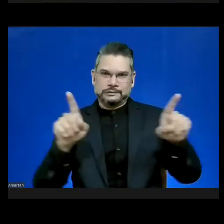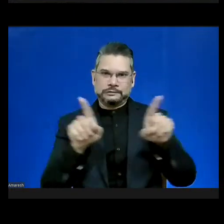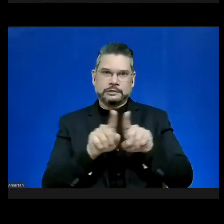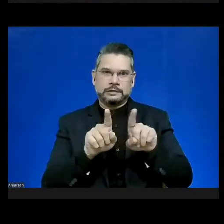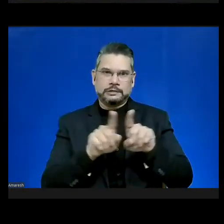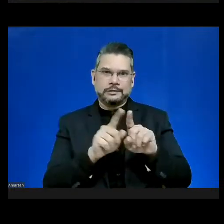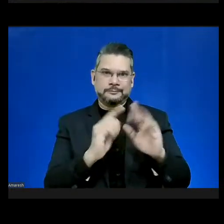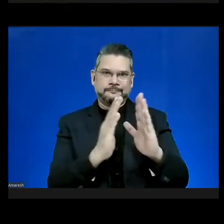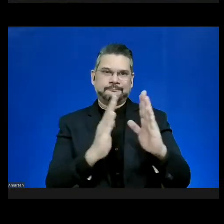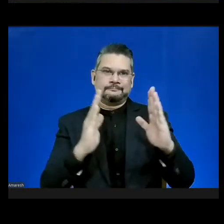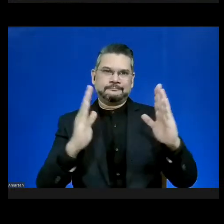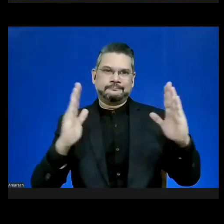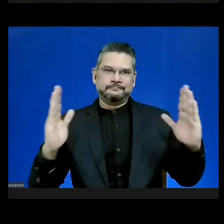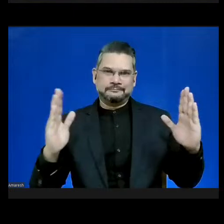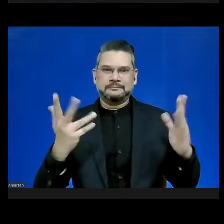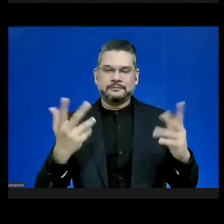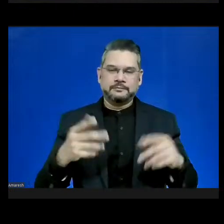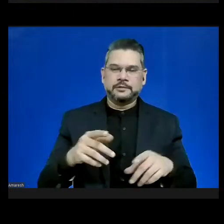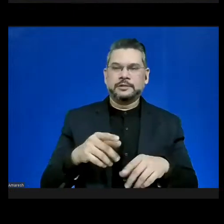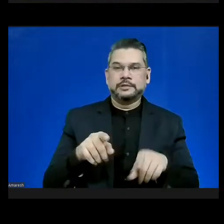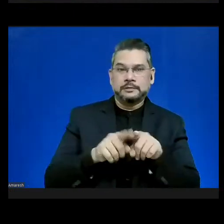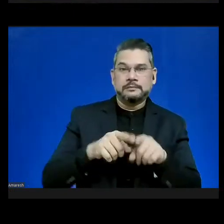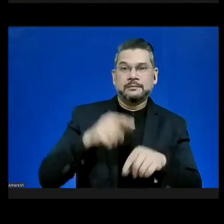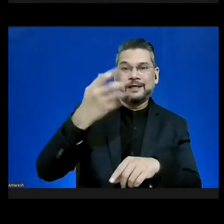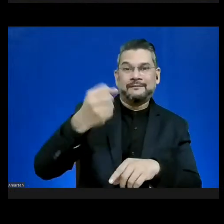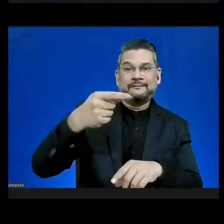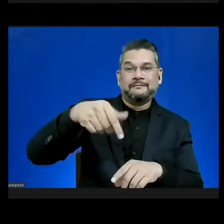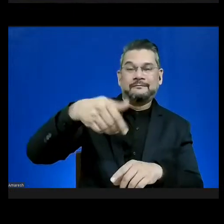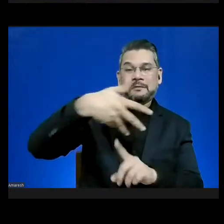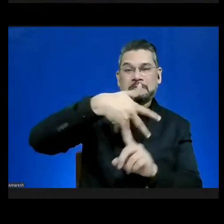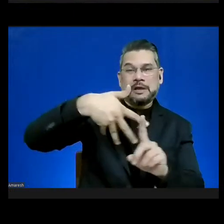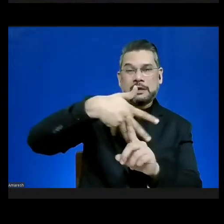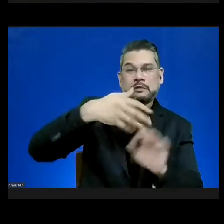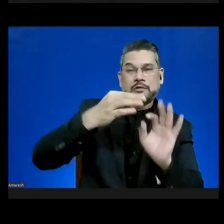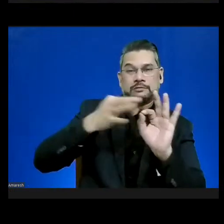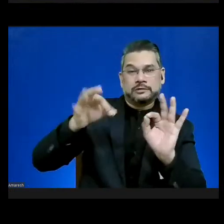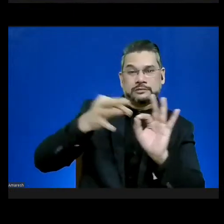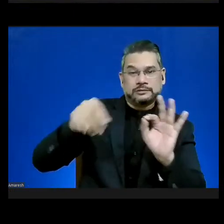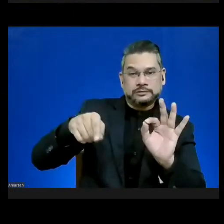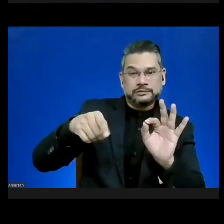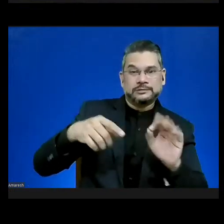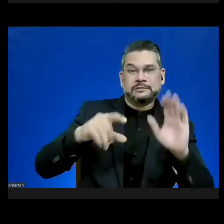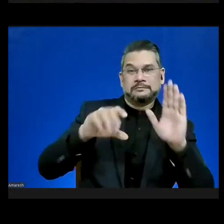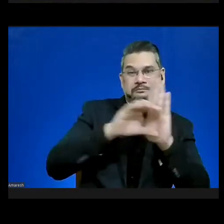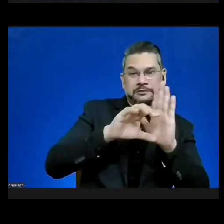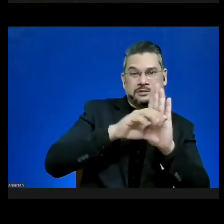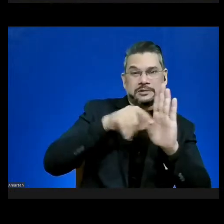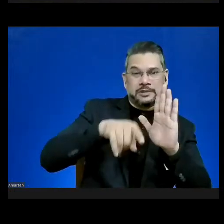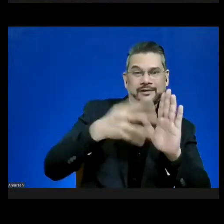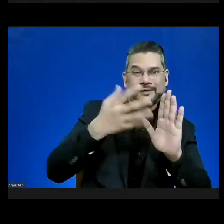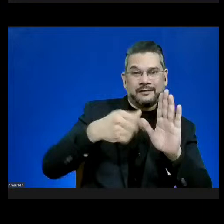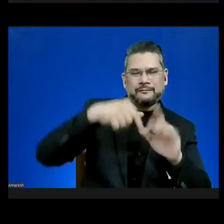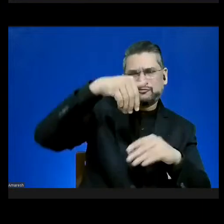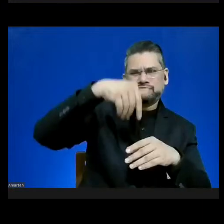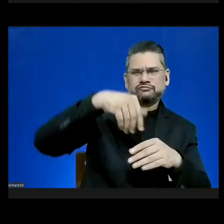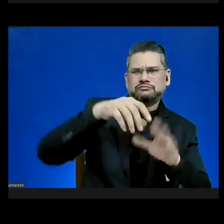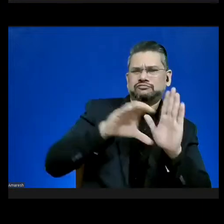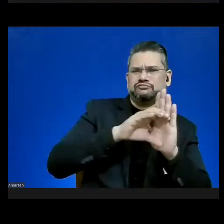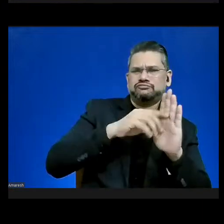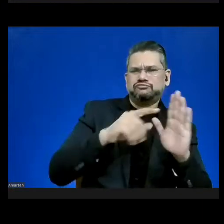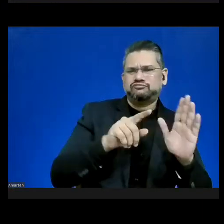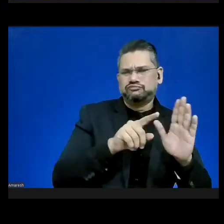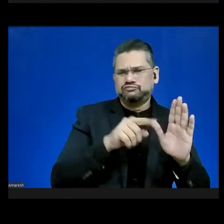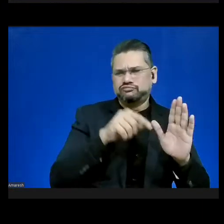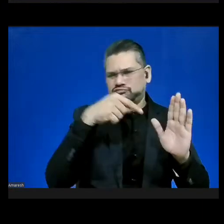text to it. So we should explain what that image is all about, so that when a